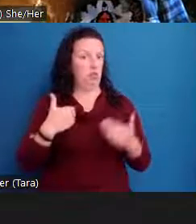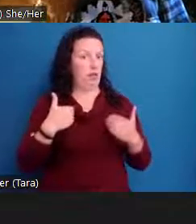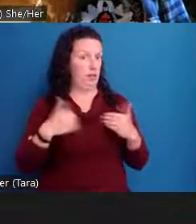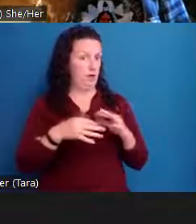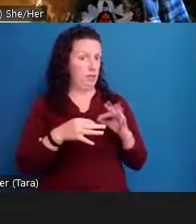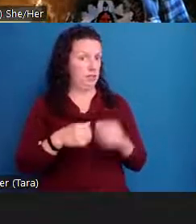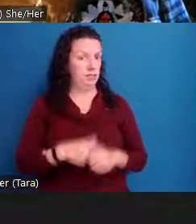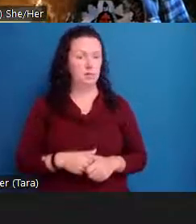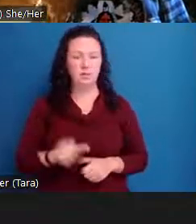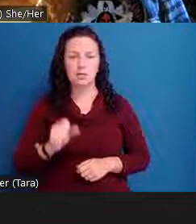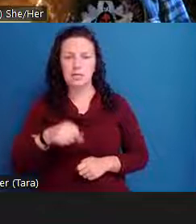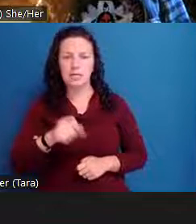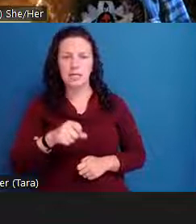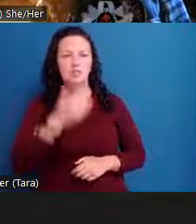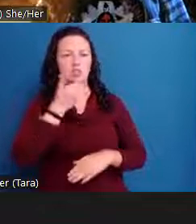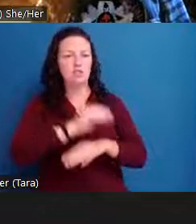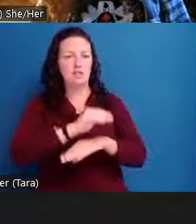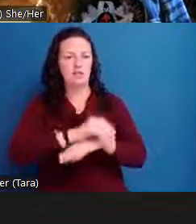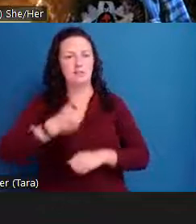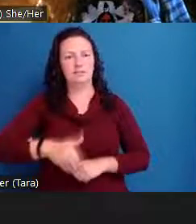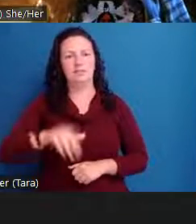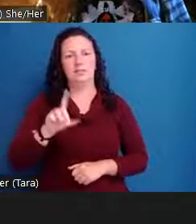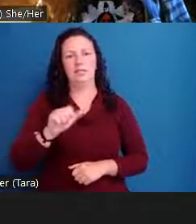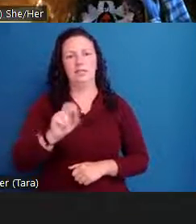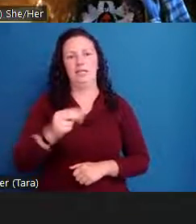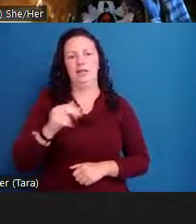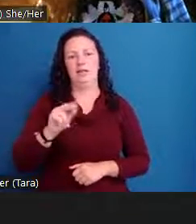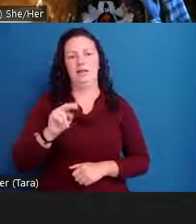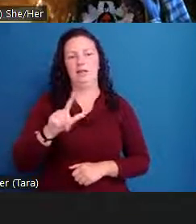Commissioner Handelman. Good evening. Dan Handelman, he, him pronouns.